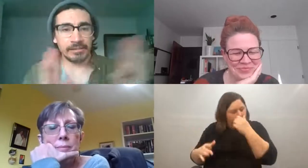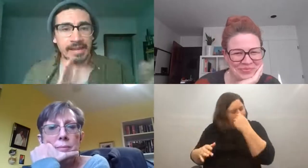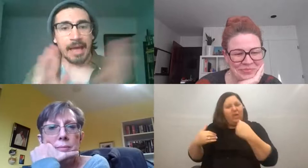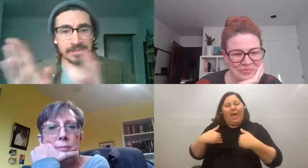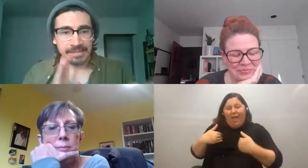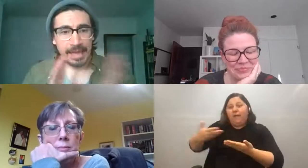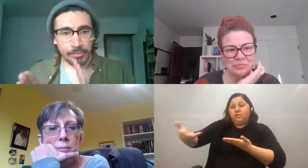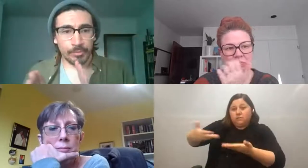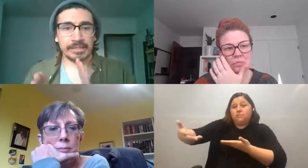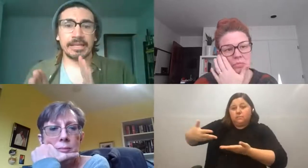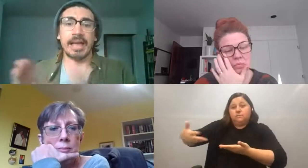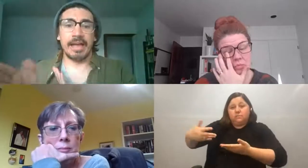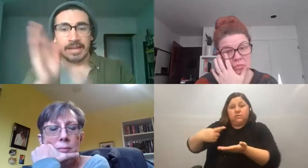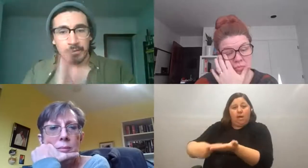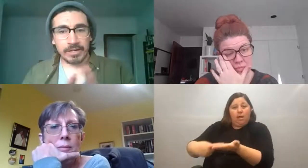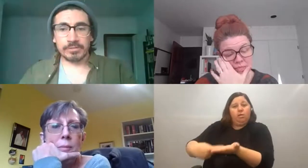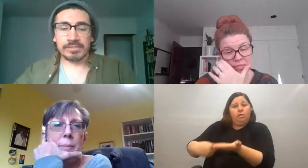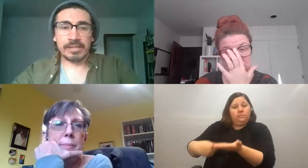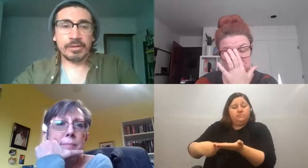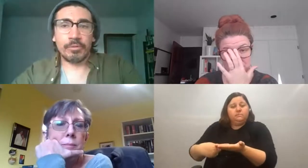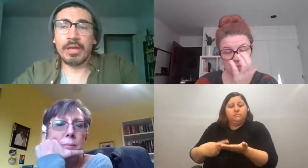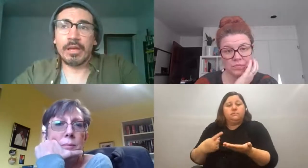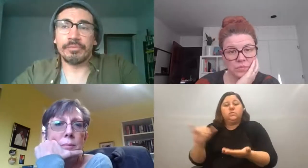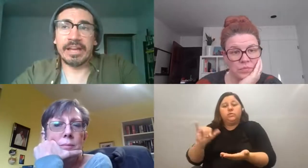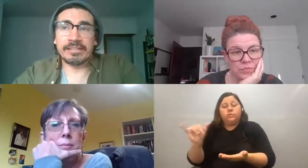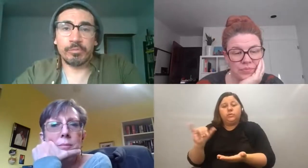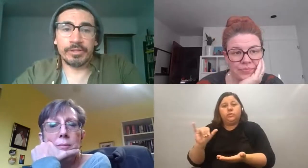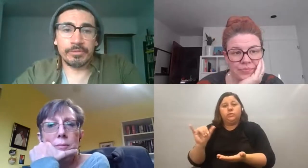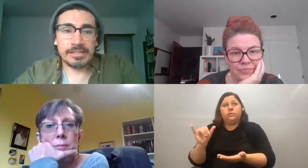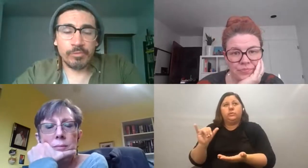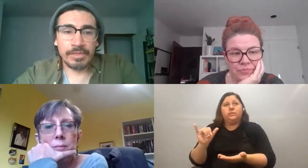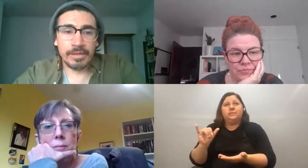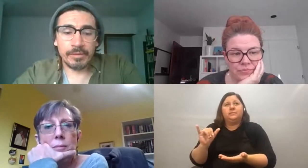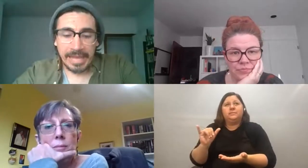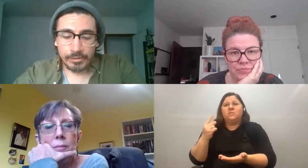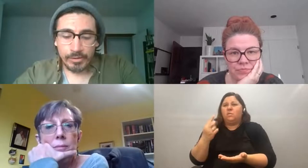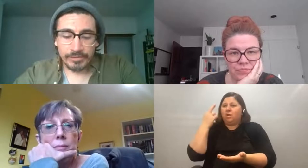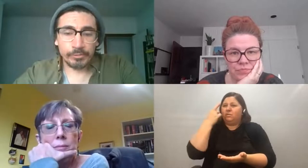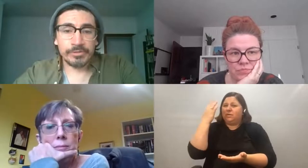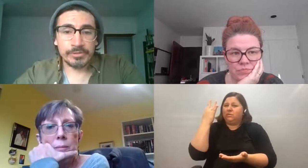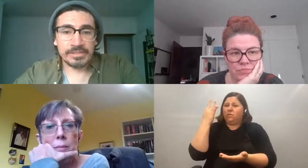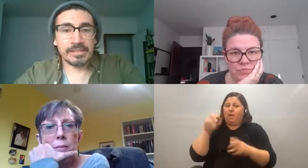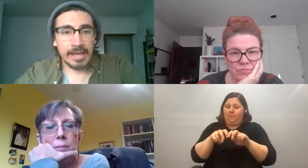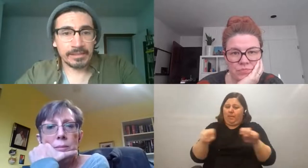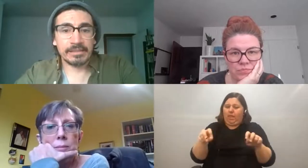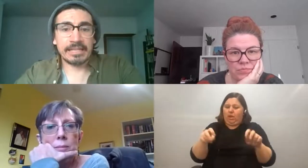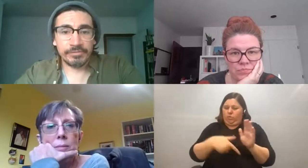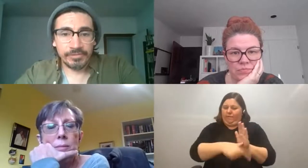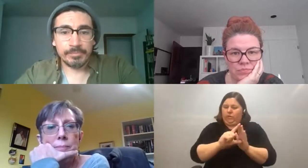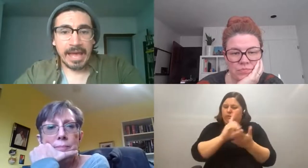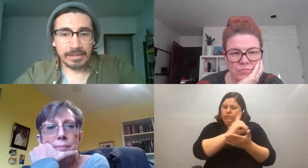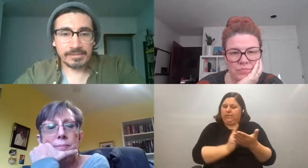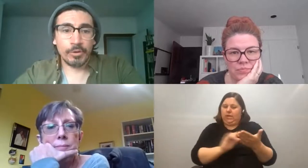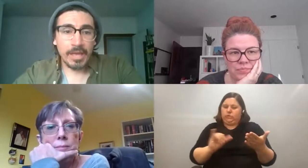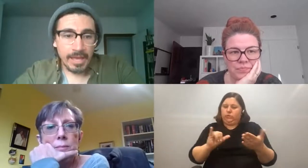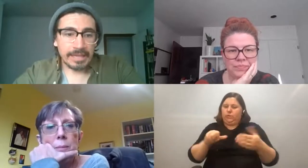of dialogue that happens at that point and then i would also say you know that's one of the reasons why the panel also reviews the design they give